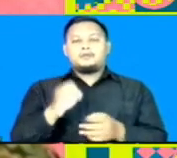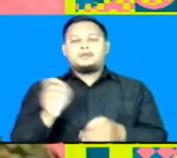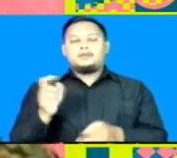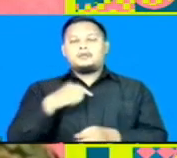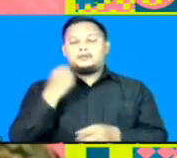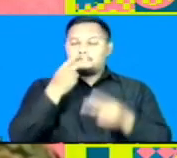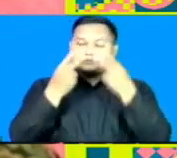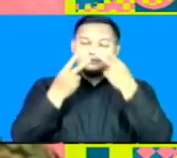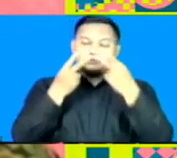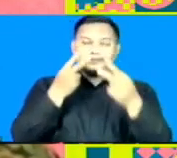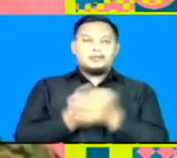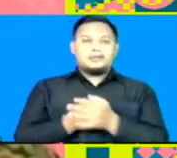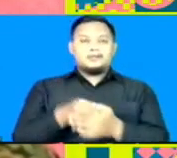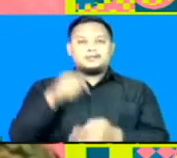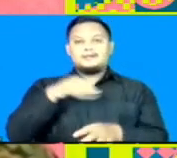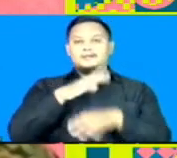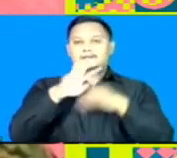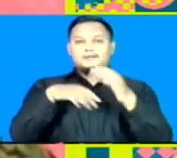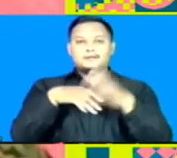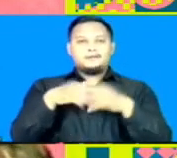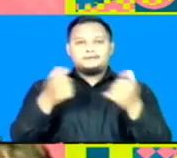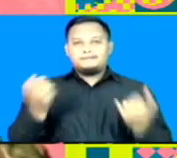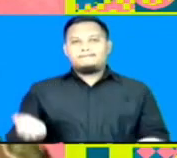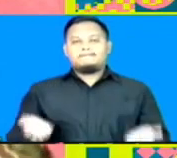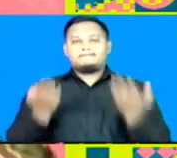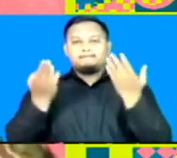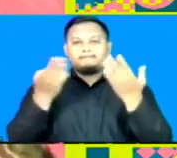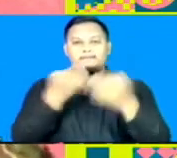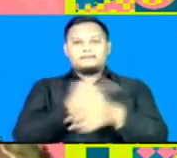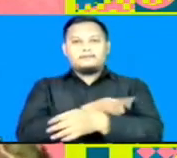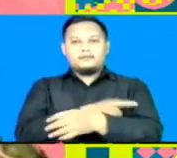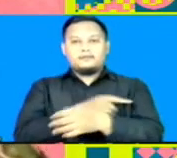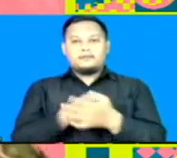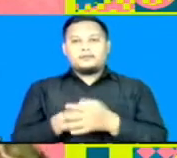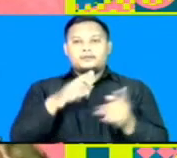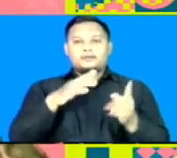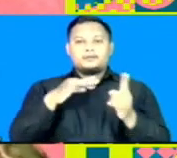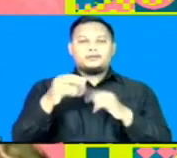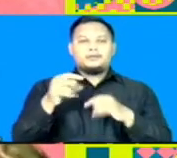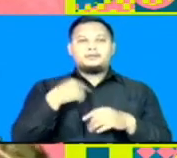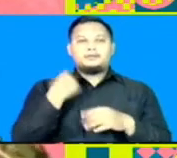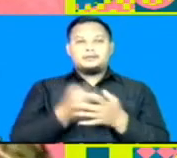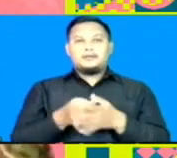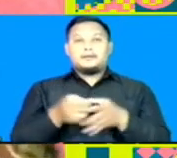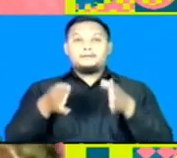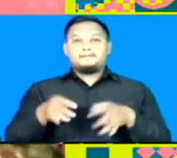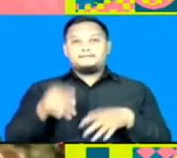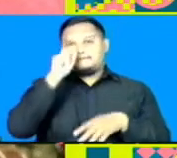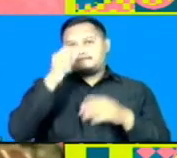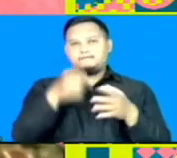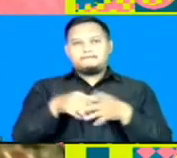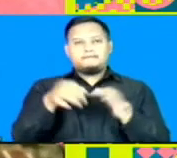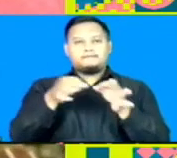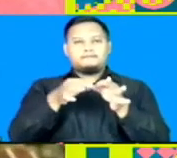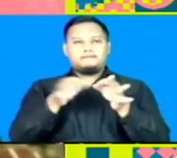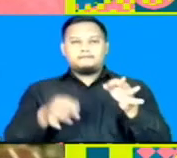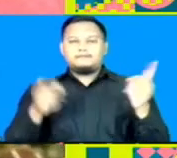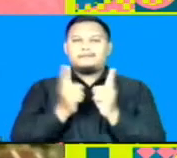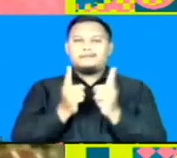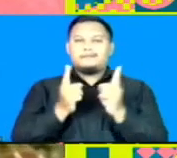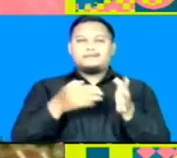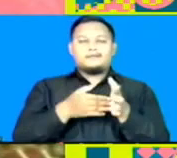policy, particularly in addressing global development challenges. That's all from me. Thank you very